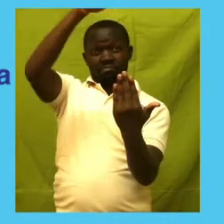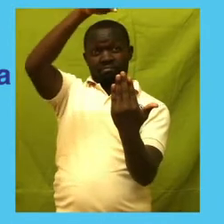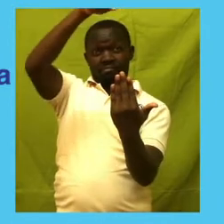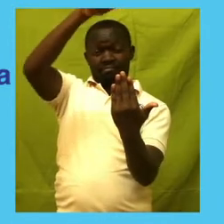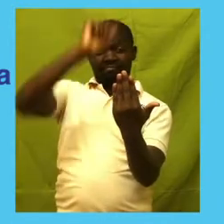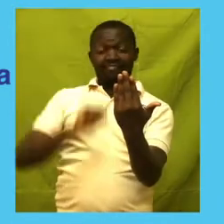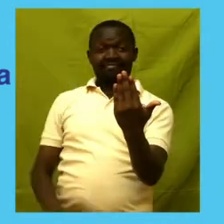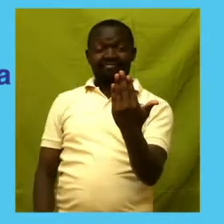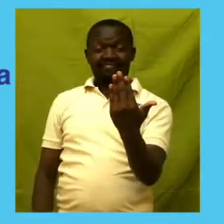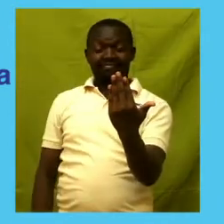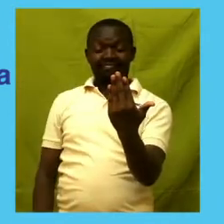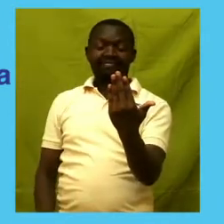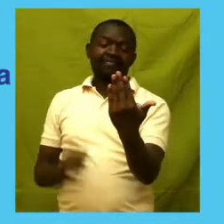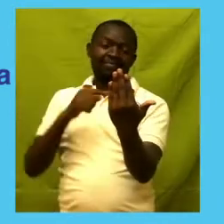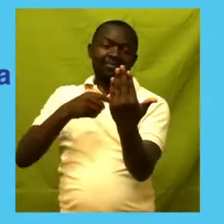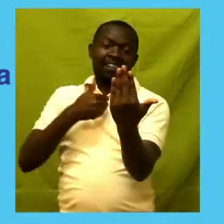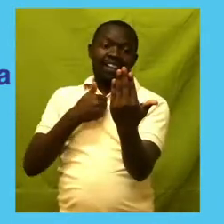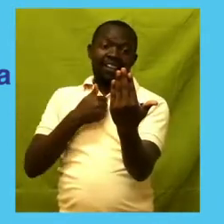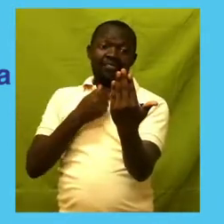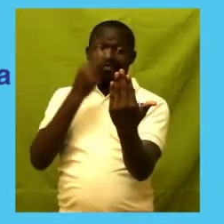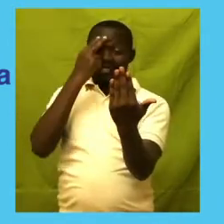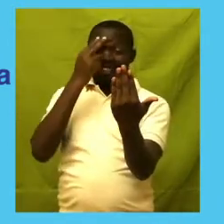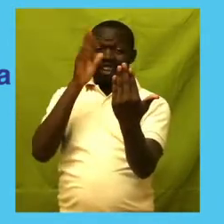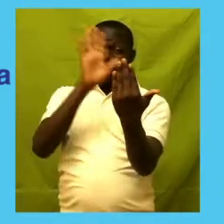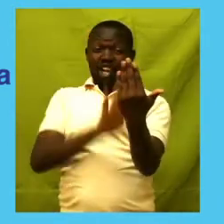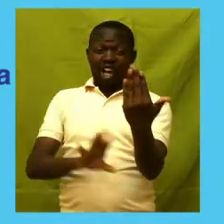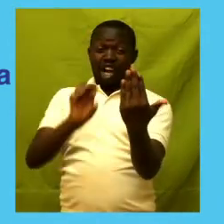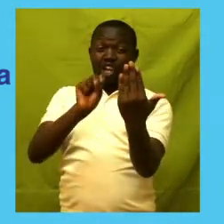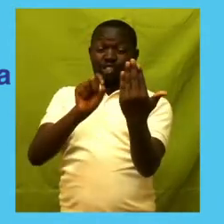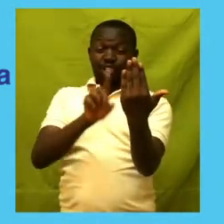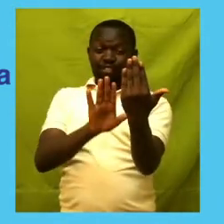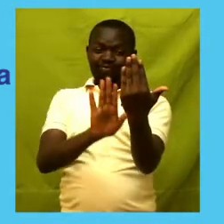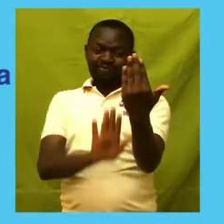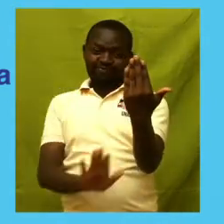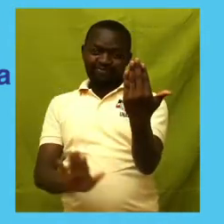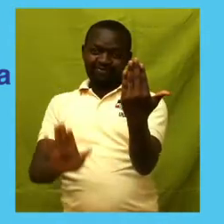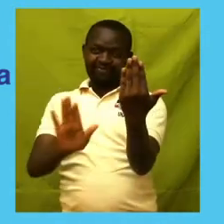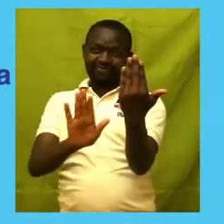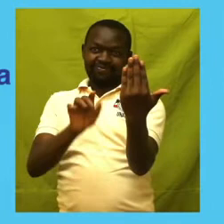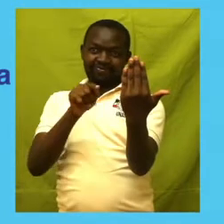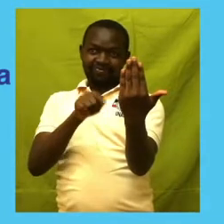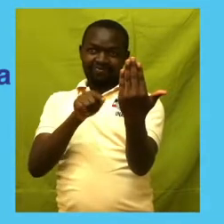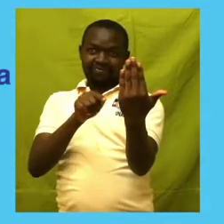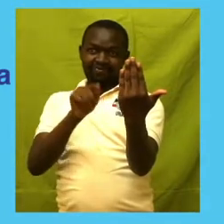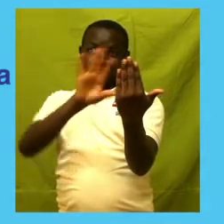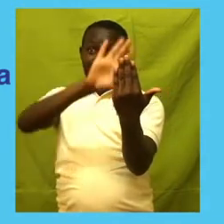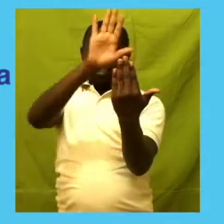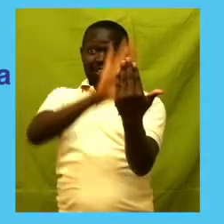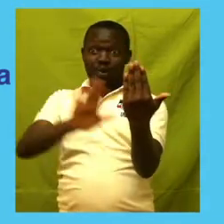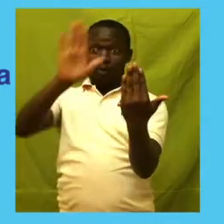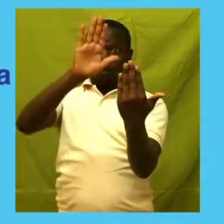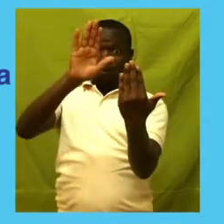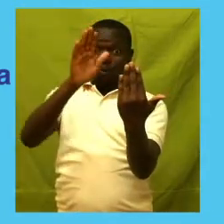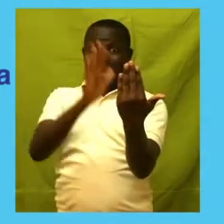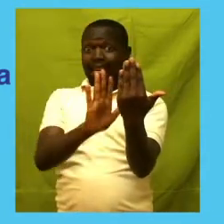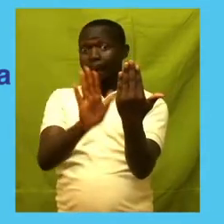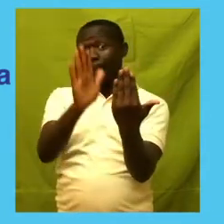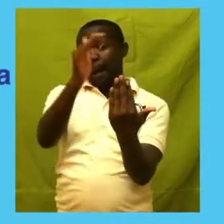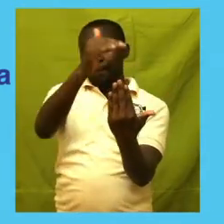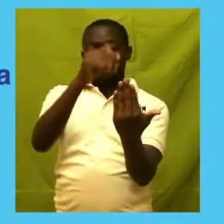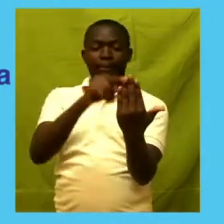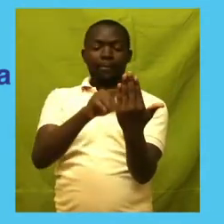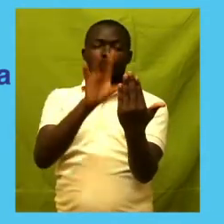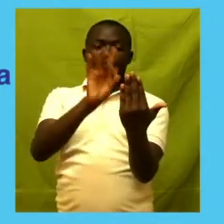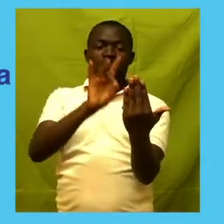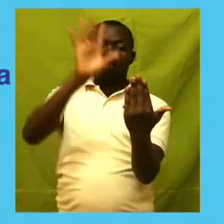Good. There is Europe. Then we have Asia. You can see Asia on the world map. And we